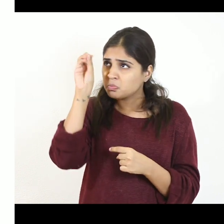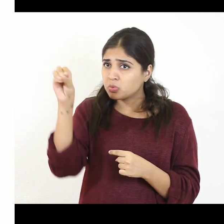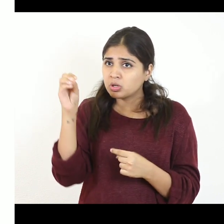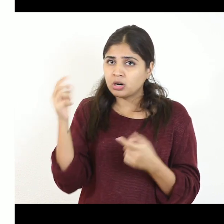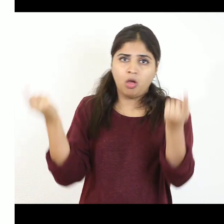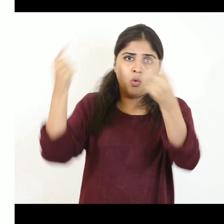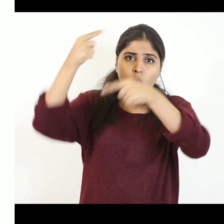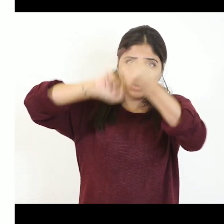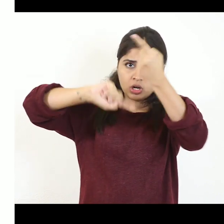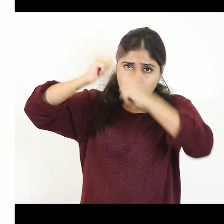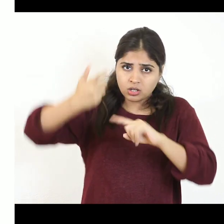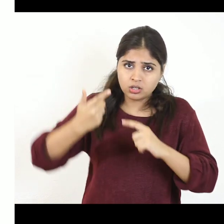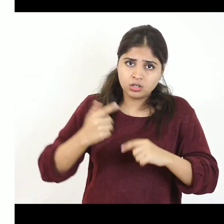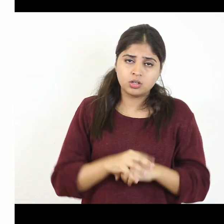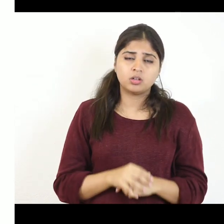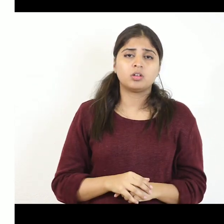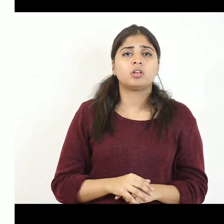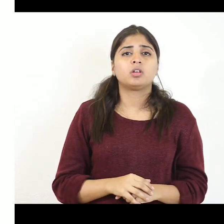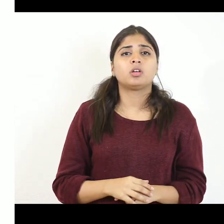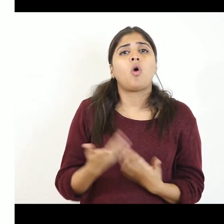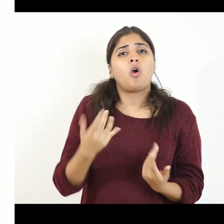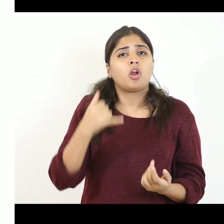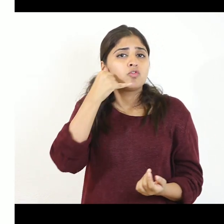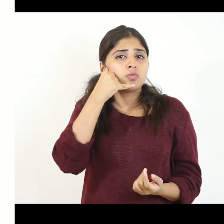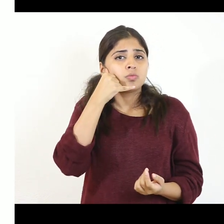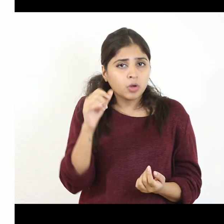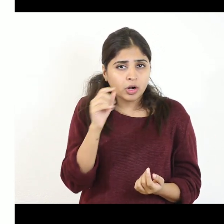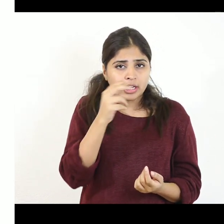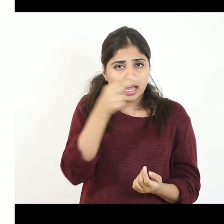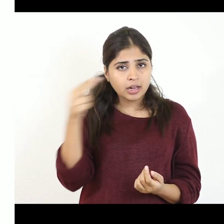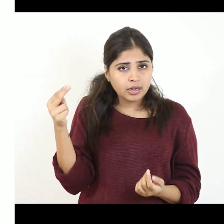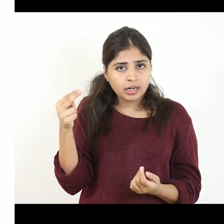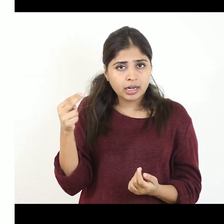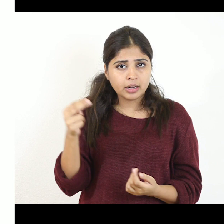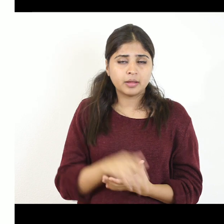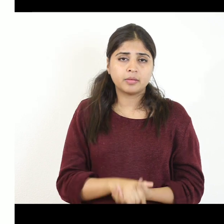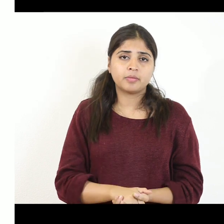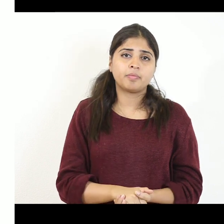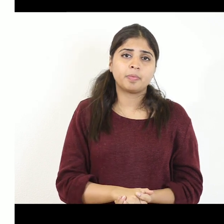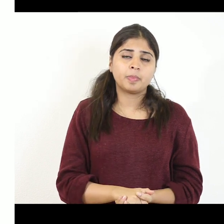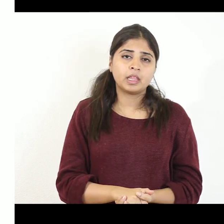Dates that are impossible either in the future or many years in the past.